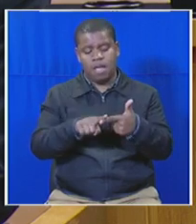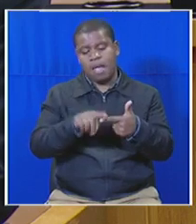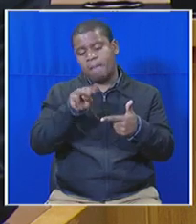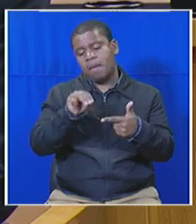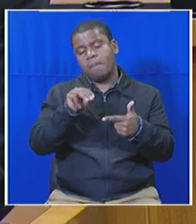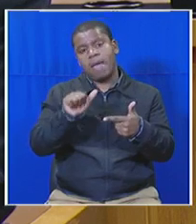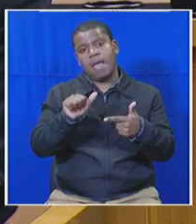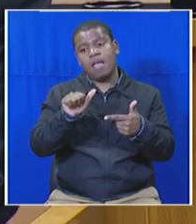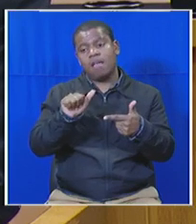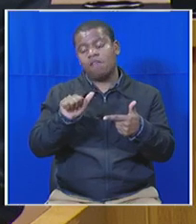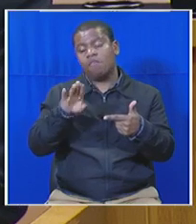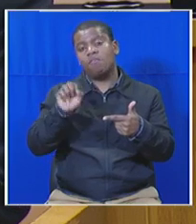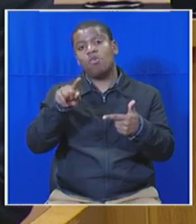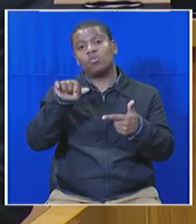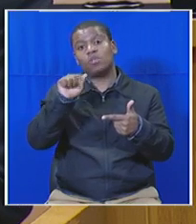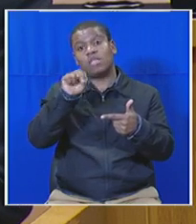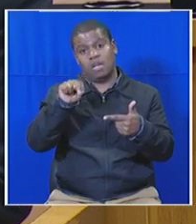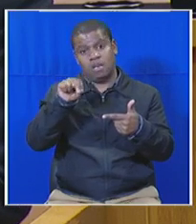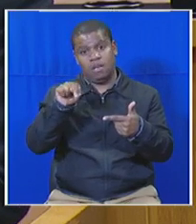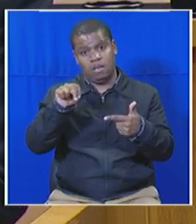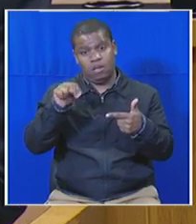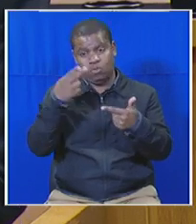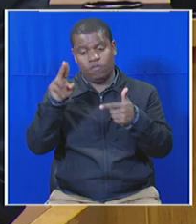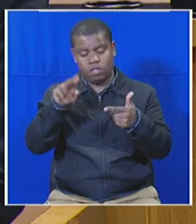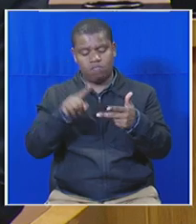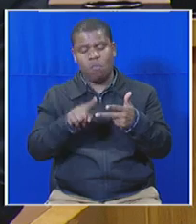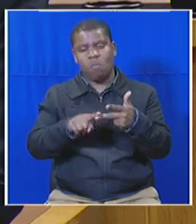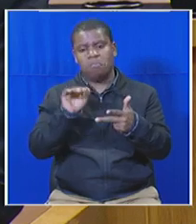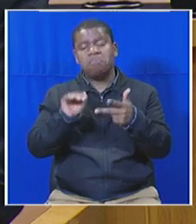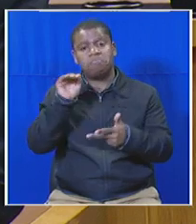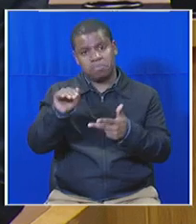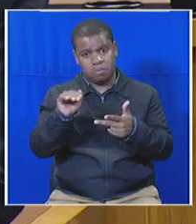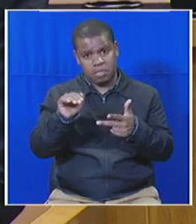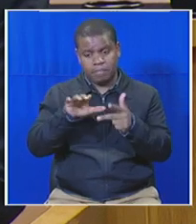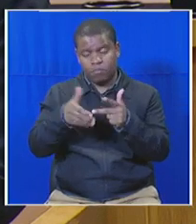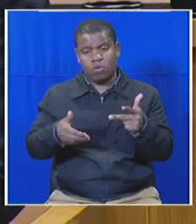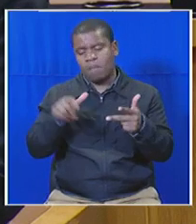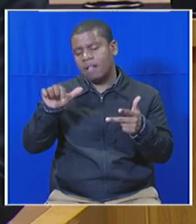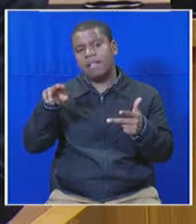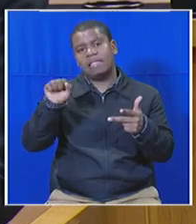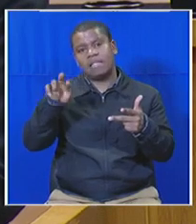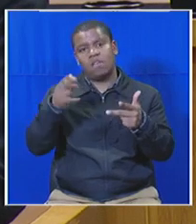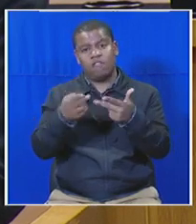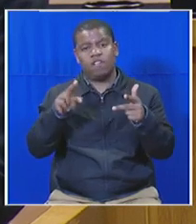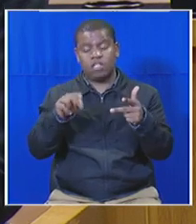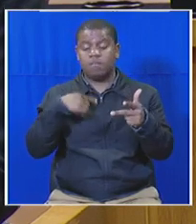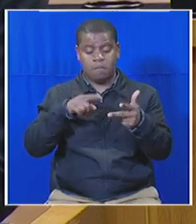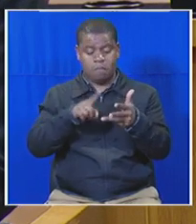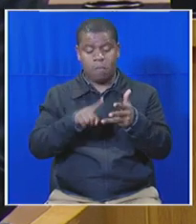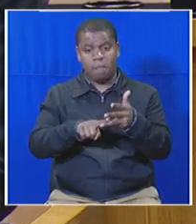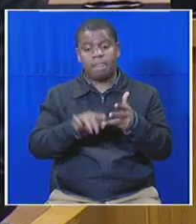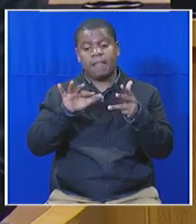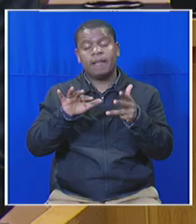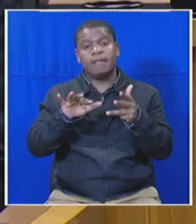Public Relations from Ball State University, and a postgraduate diploma in Management from Leicester University, as well as a certificate in Public